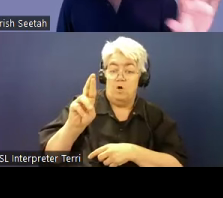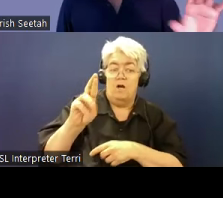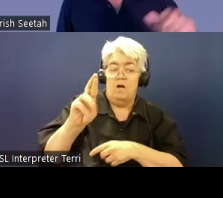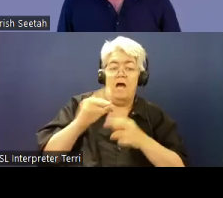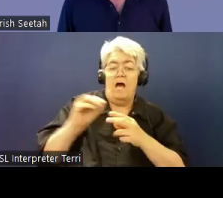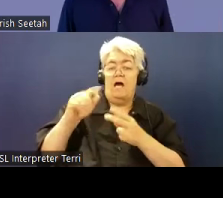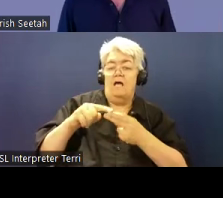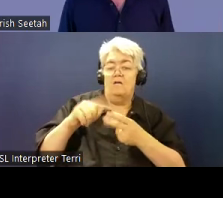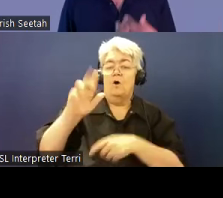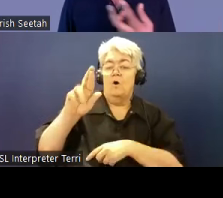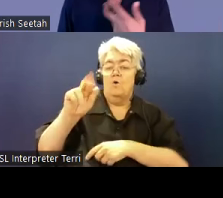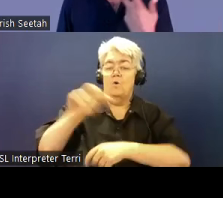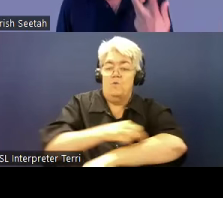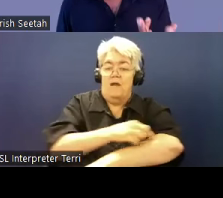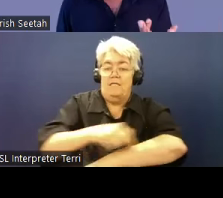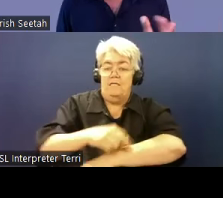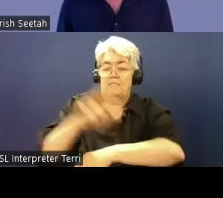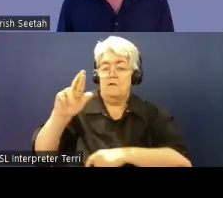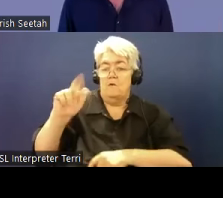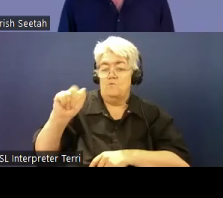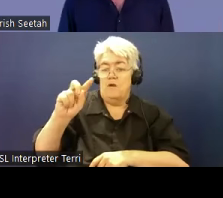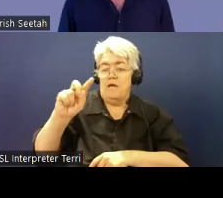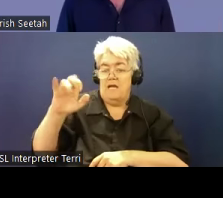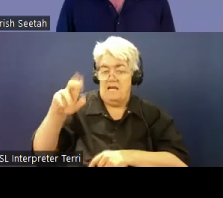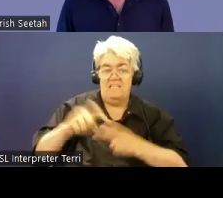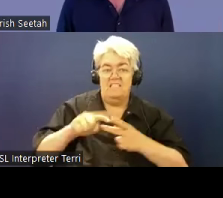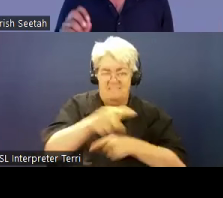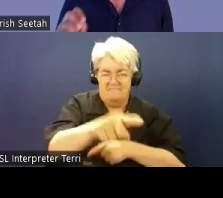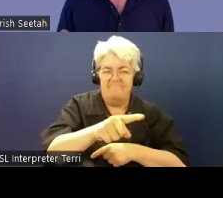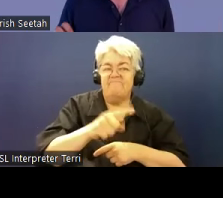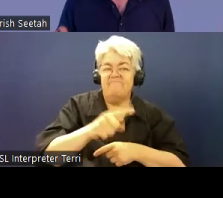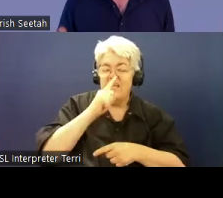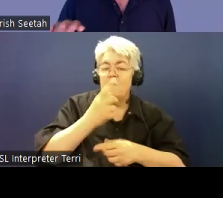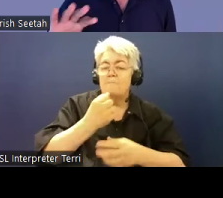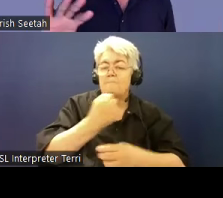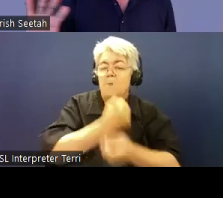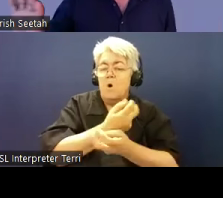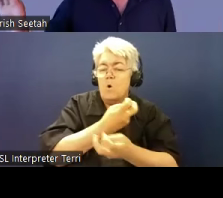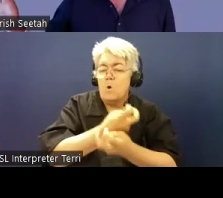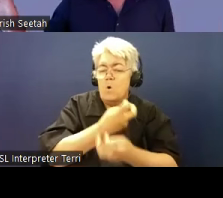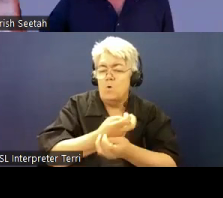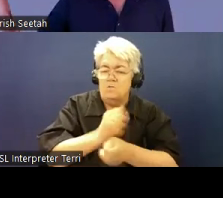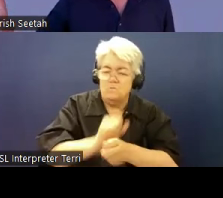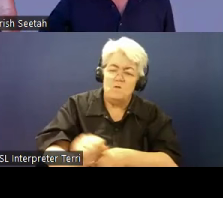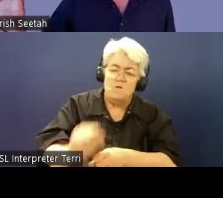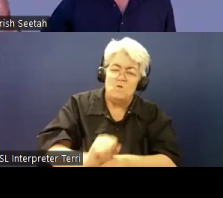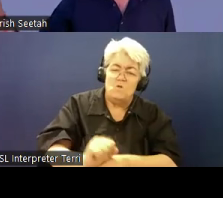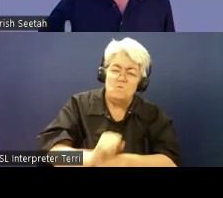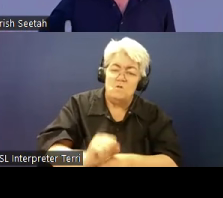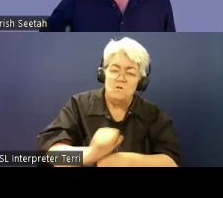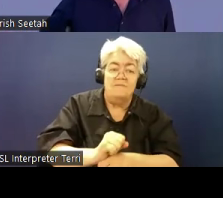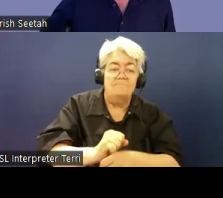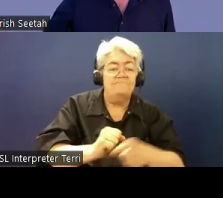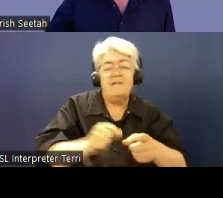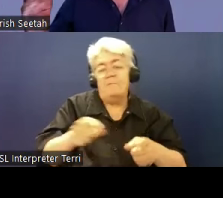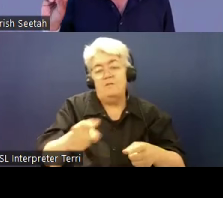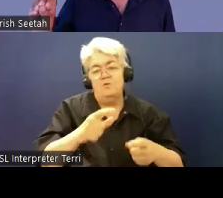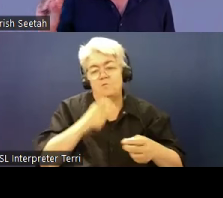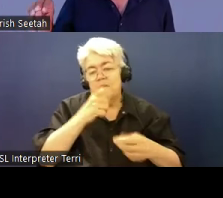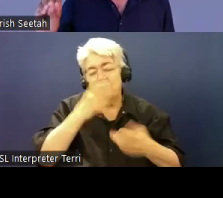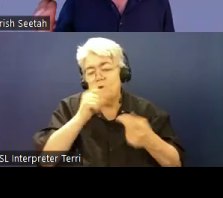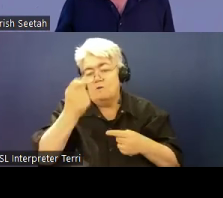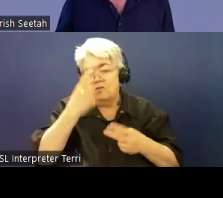there was many, many other indications of this type of pathological condition. Effectively, you may not know the bones I'm talking about,